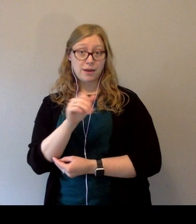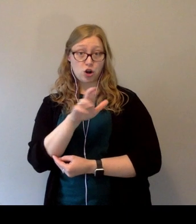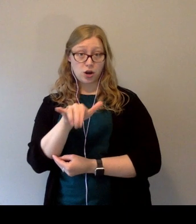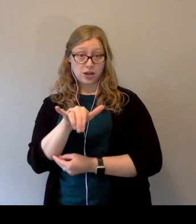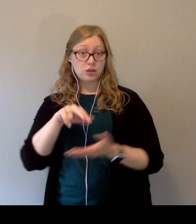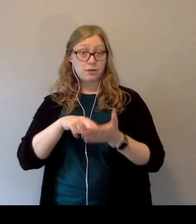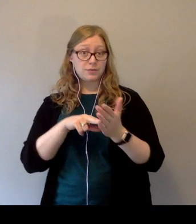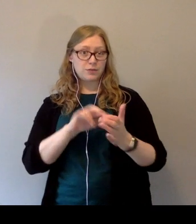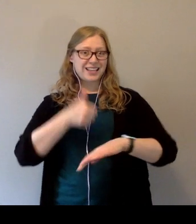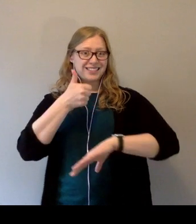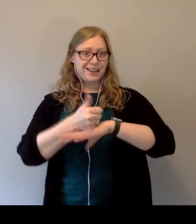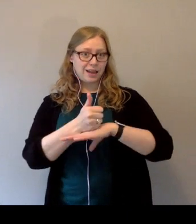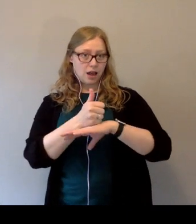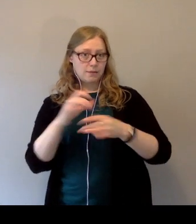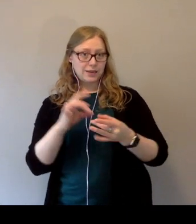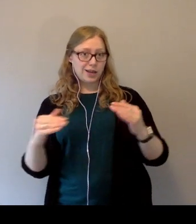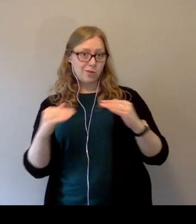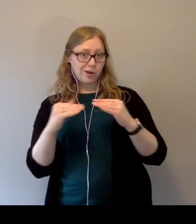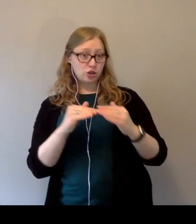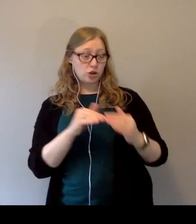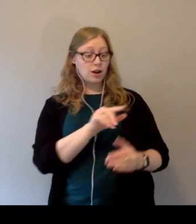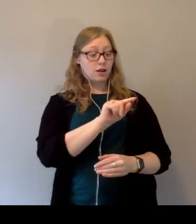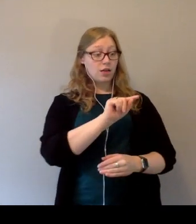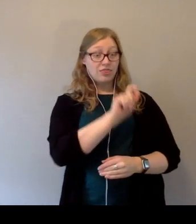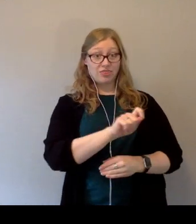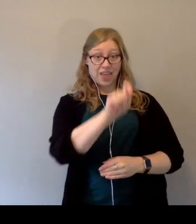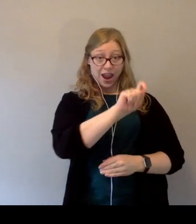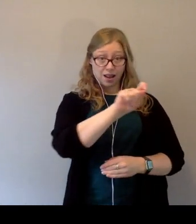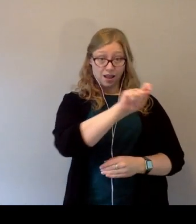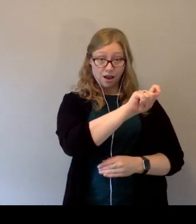38 has to equal 90.